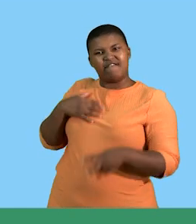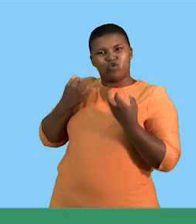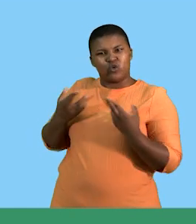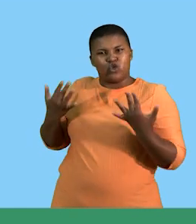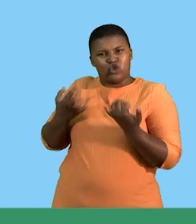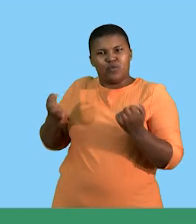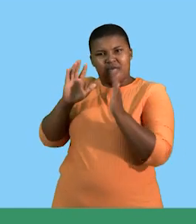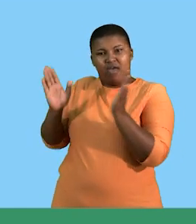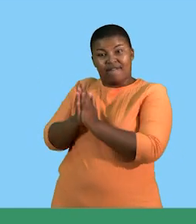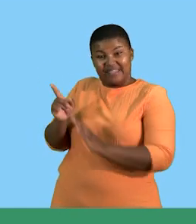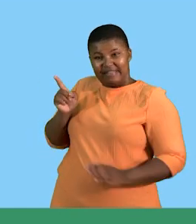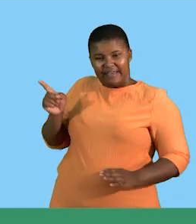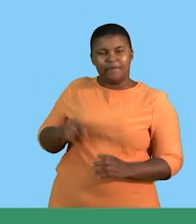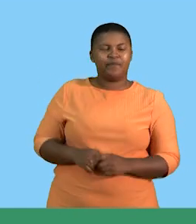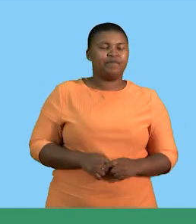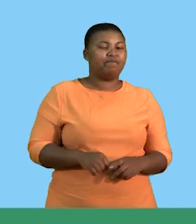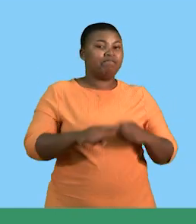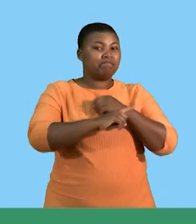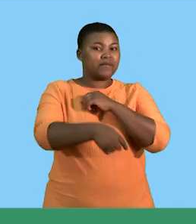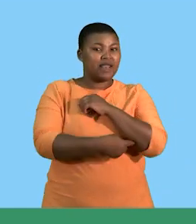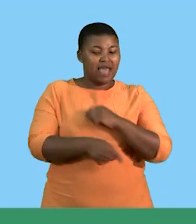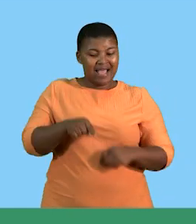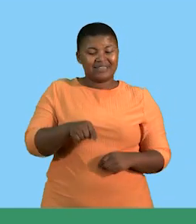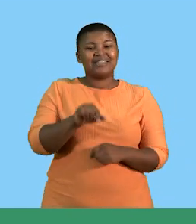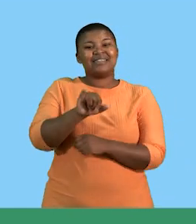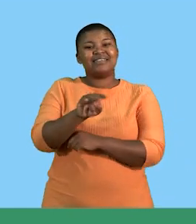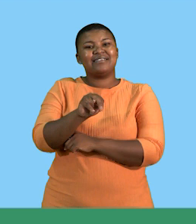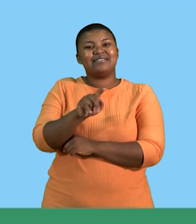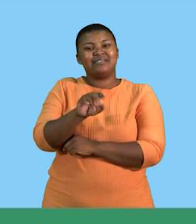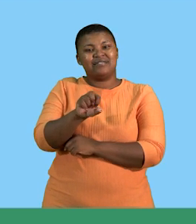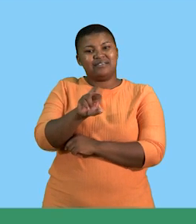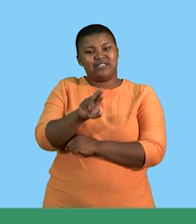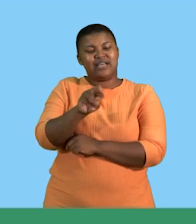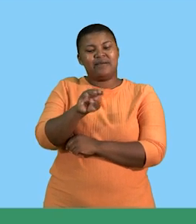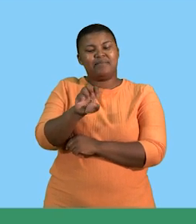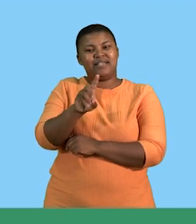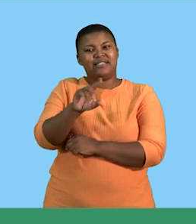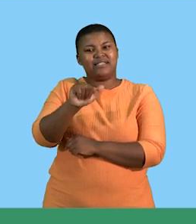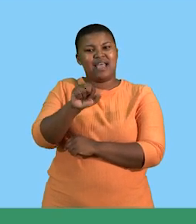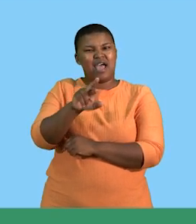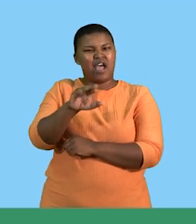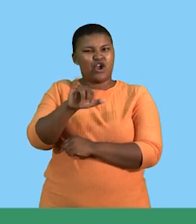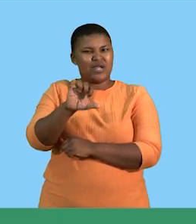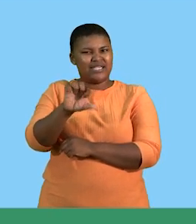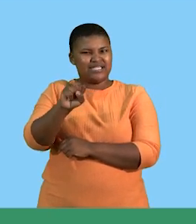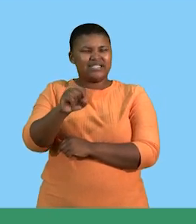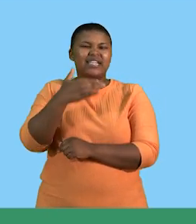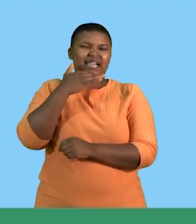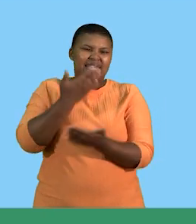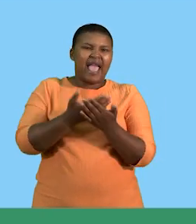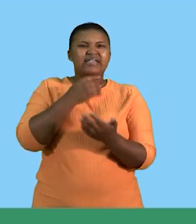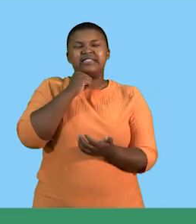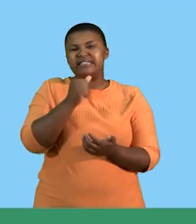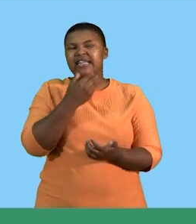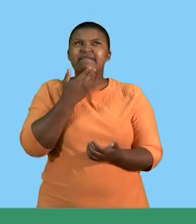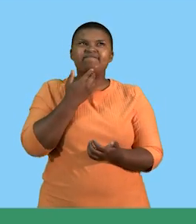with resources. And then lastly, we have our intermediaries, which can also be